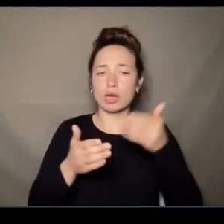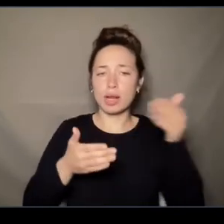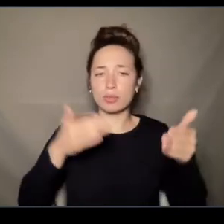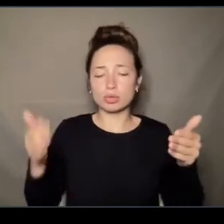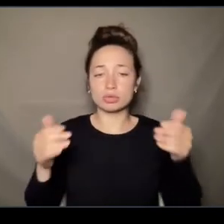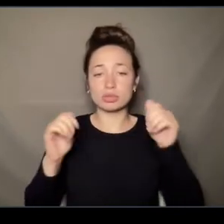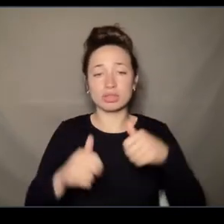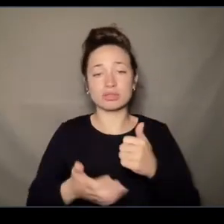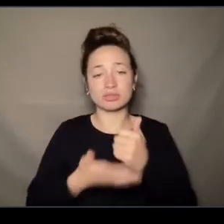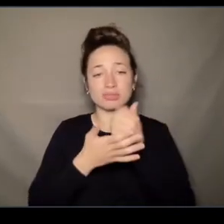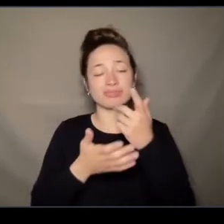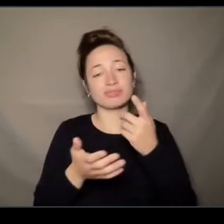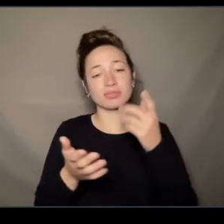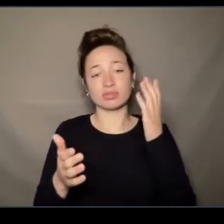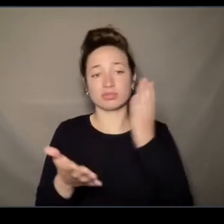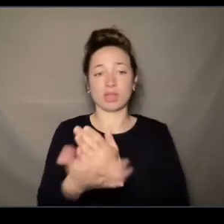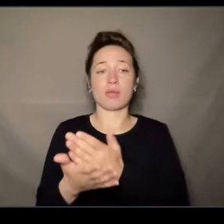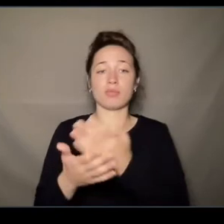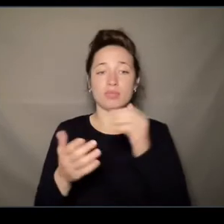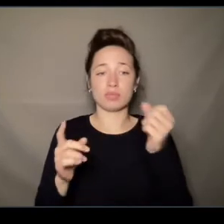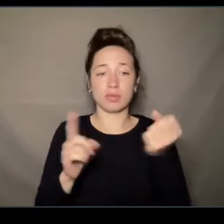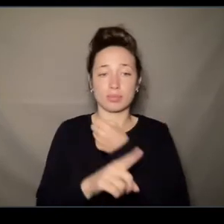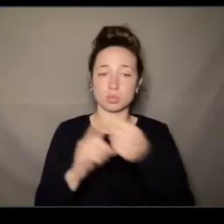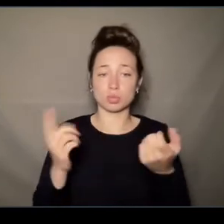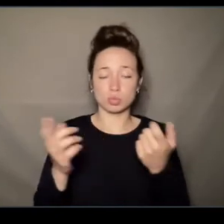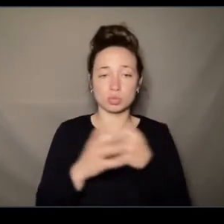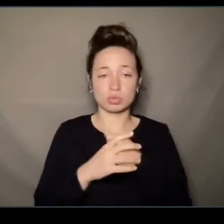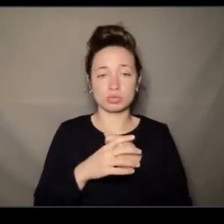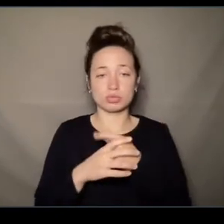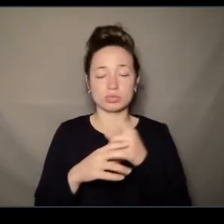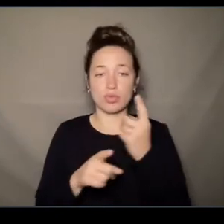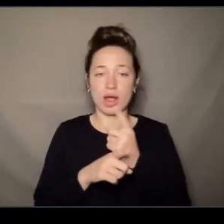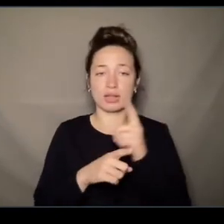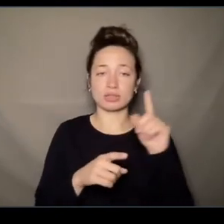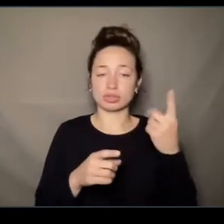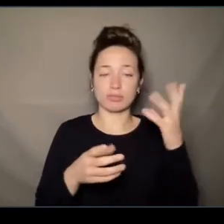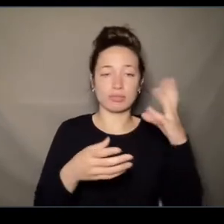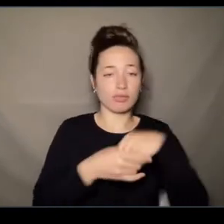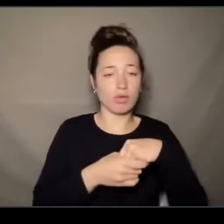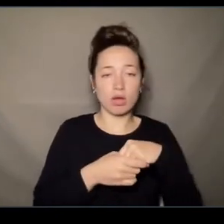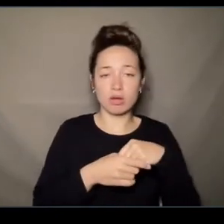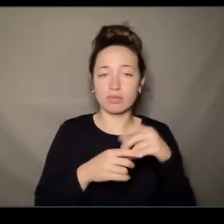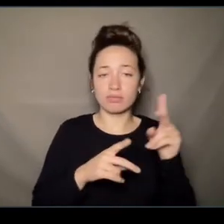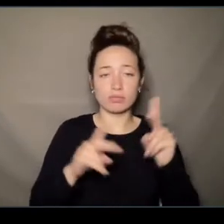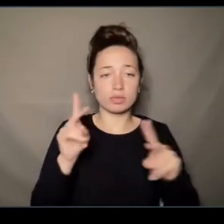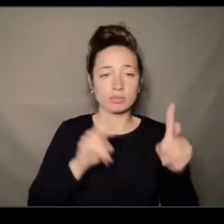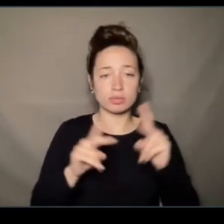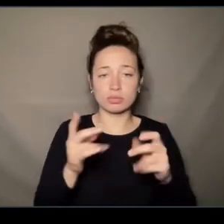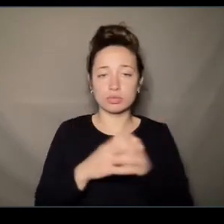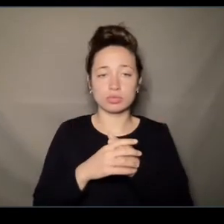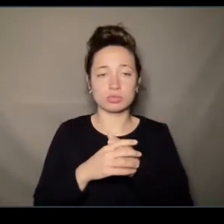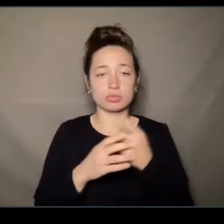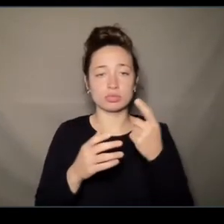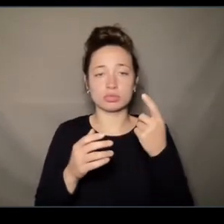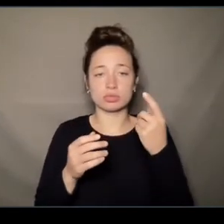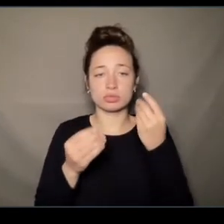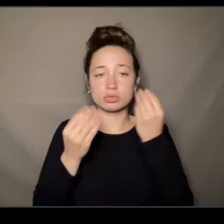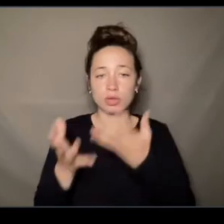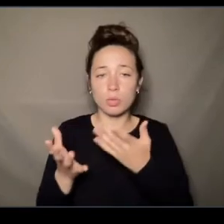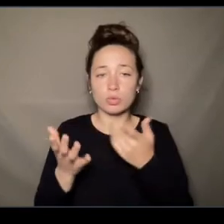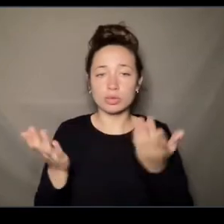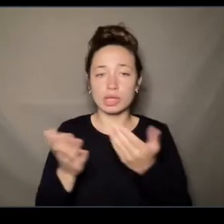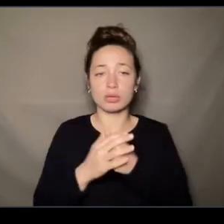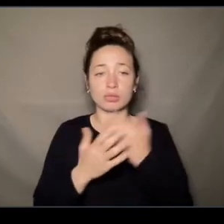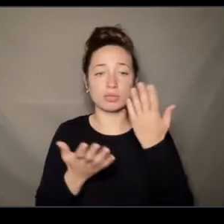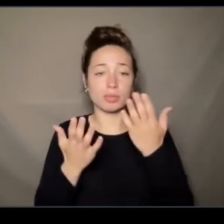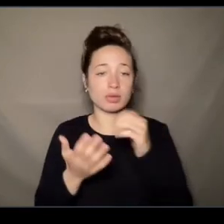your neighbors can stop domestic abuse, right? Just being involved with people and letting them know you're there. Absolutely. Reach out to your neighbors.